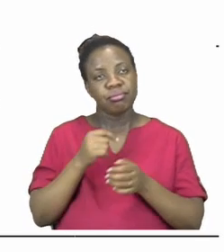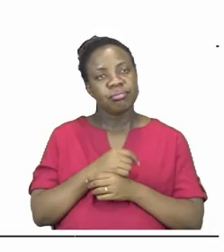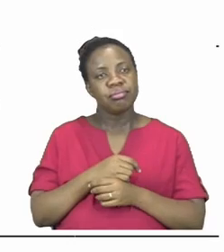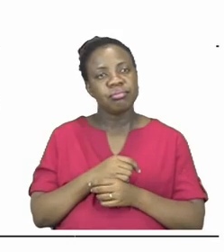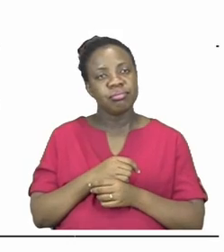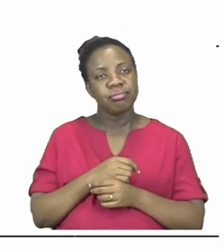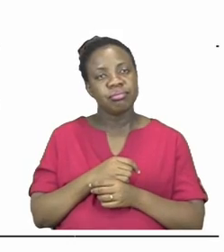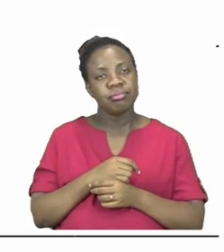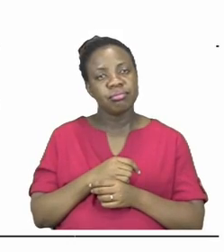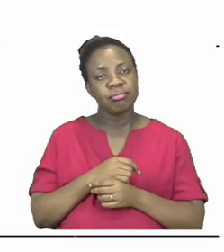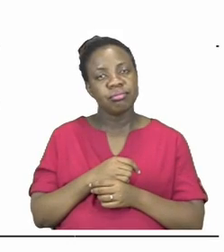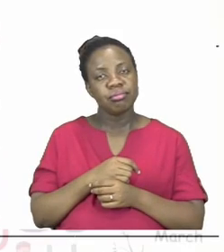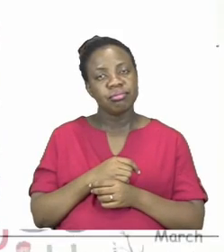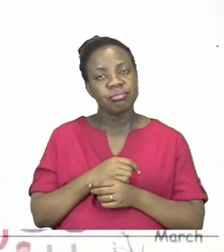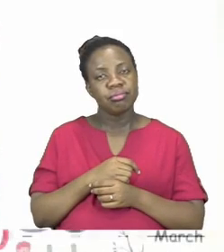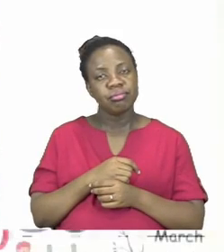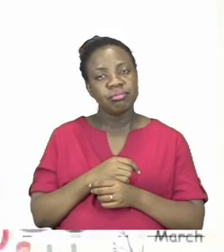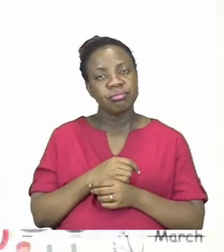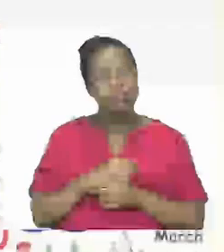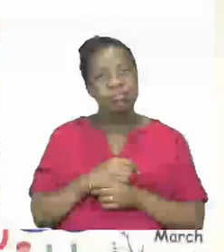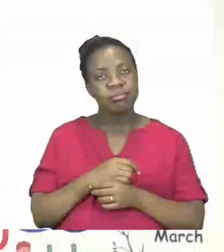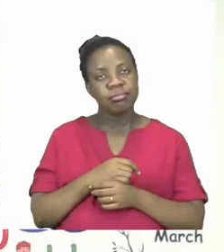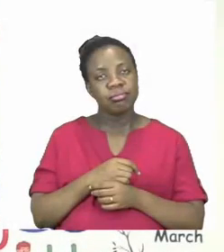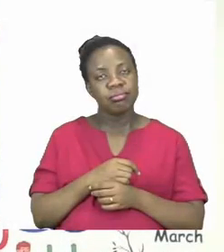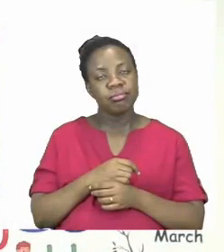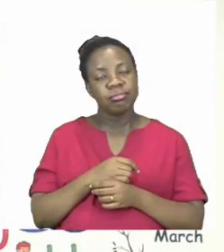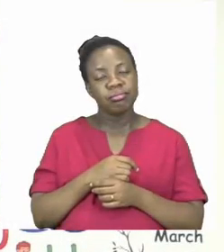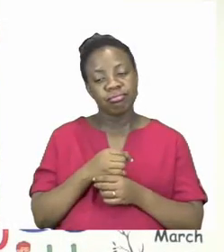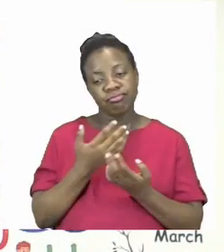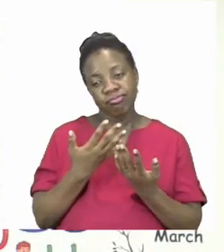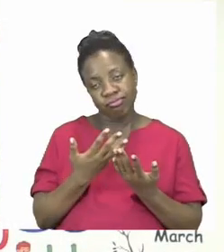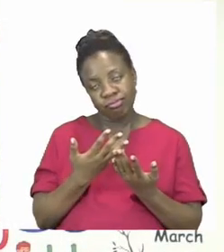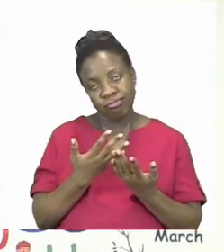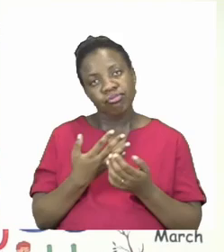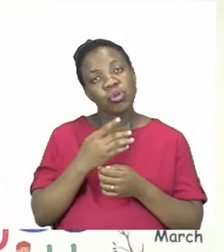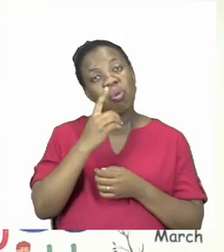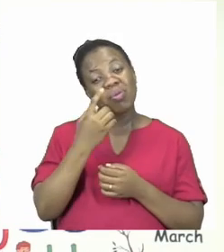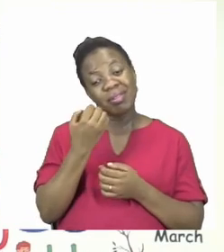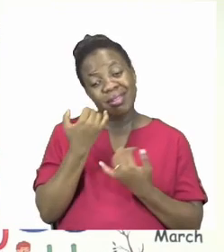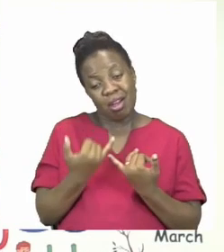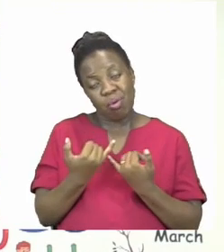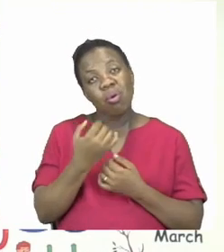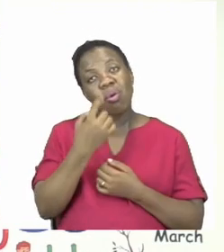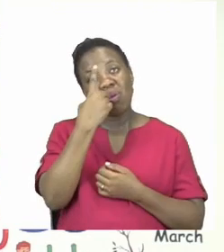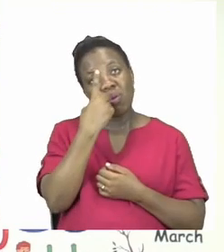Now on the board I have written that we have 1 ice cream that's equal